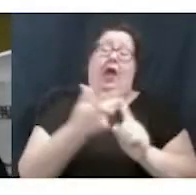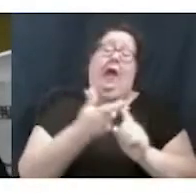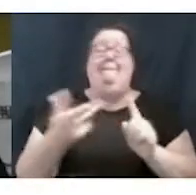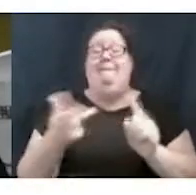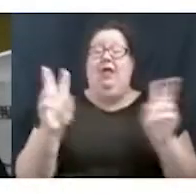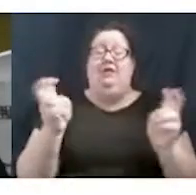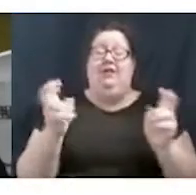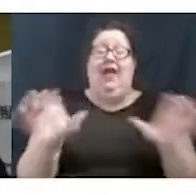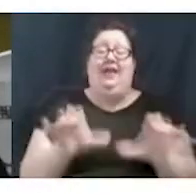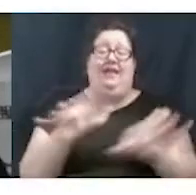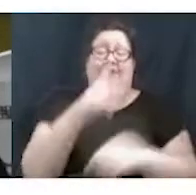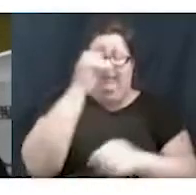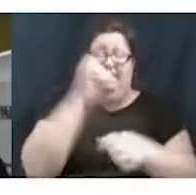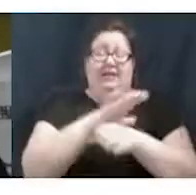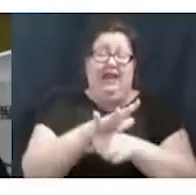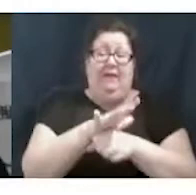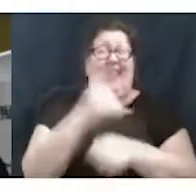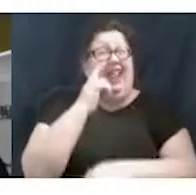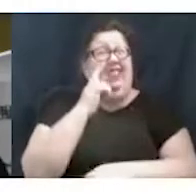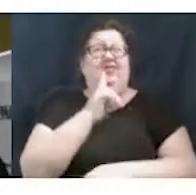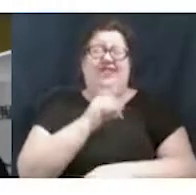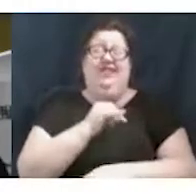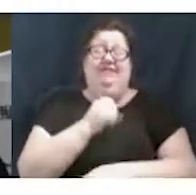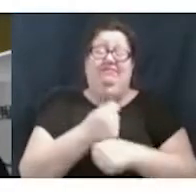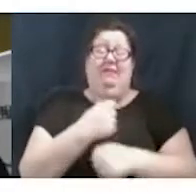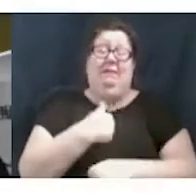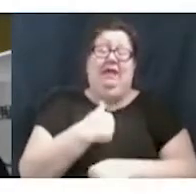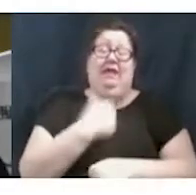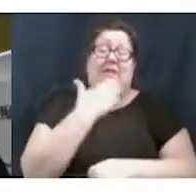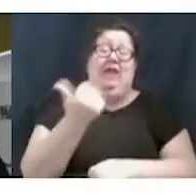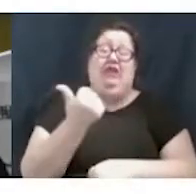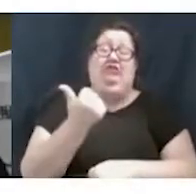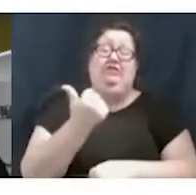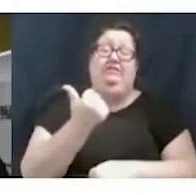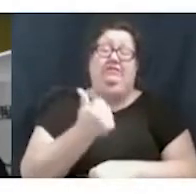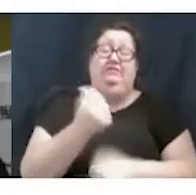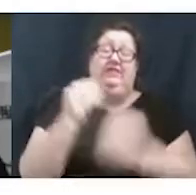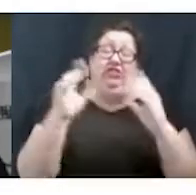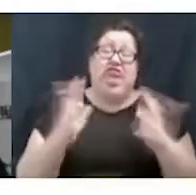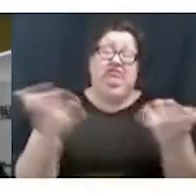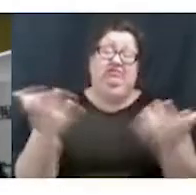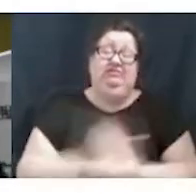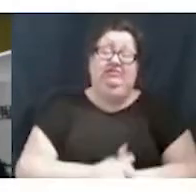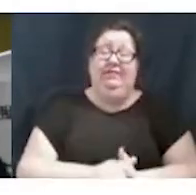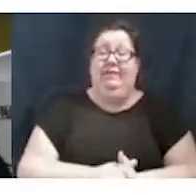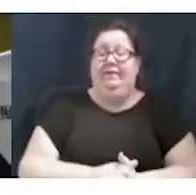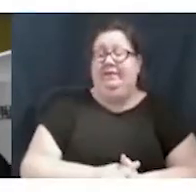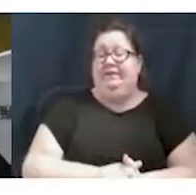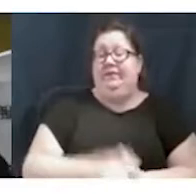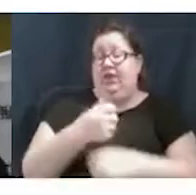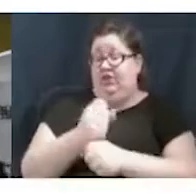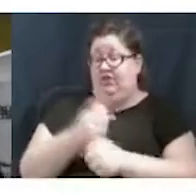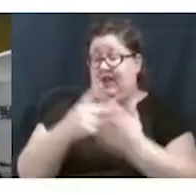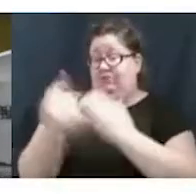as a result of the pandemic, and I think it has made me a better teacher. Creating projects on slide